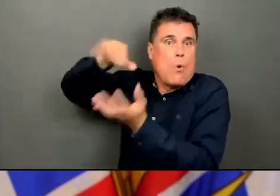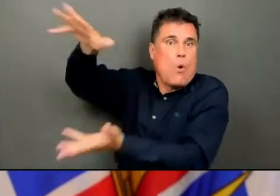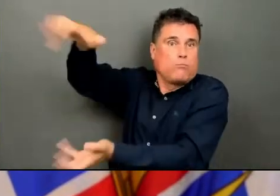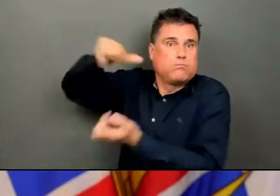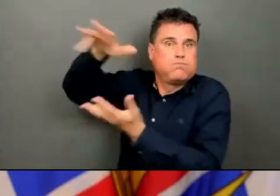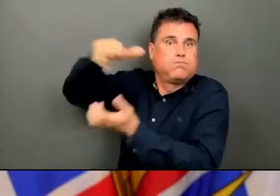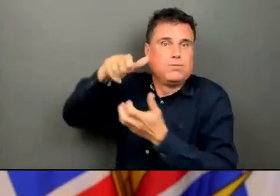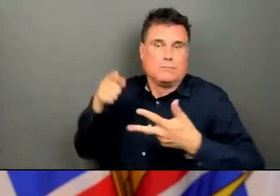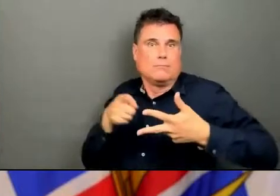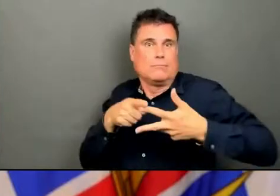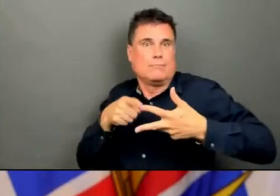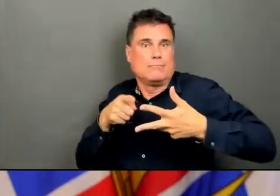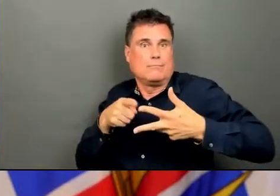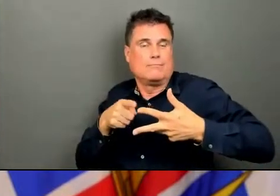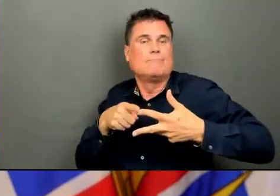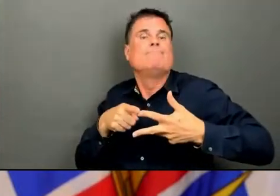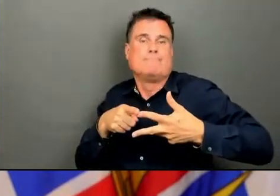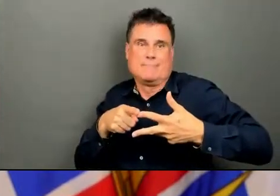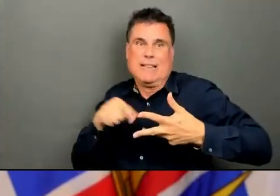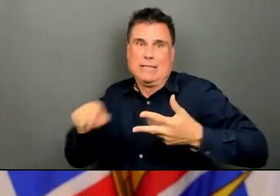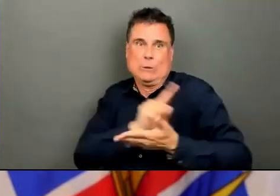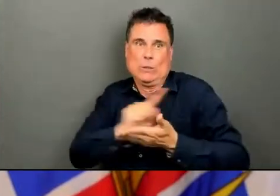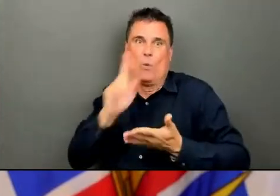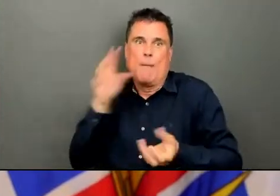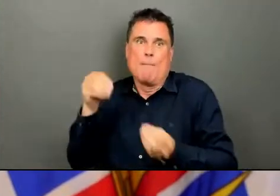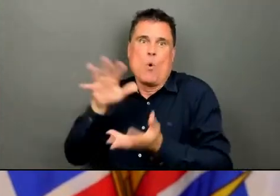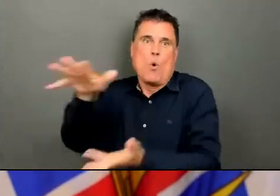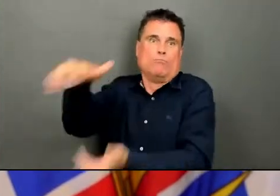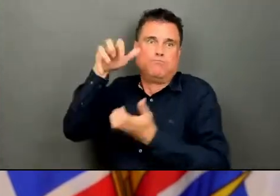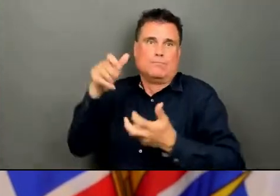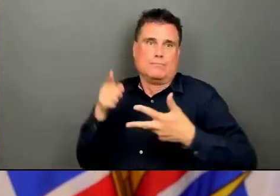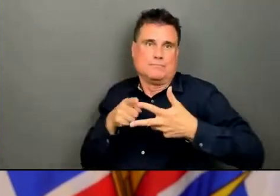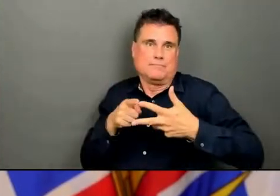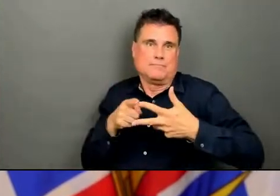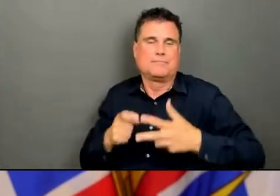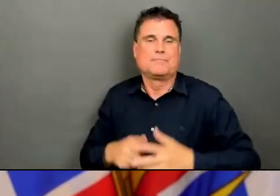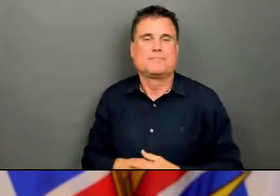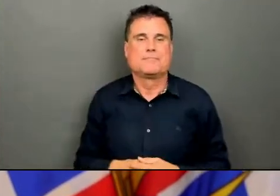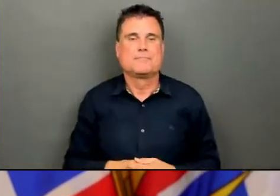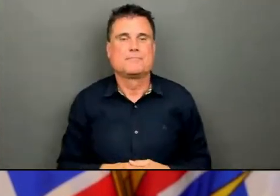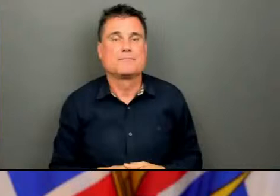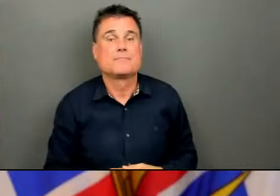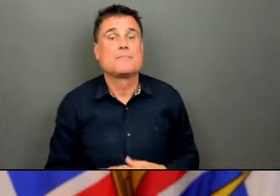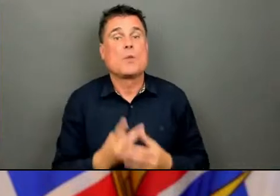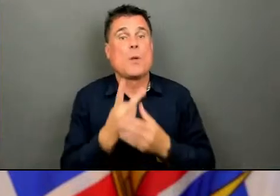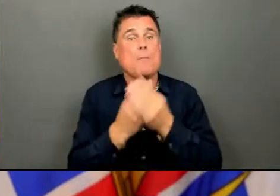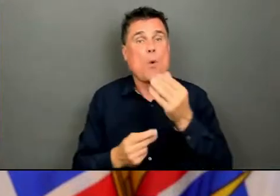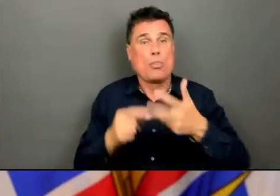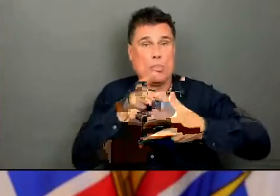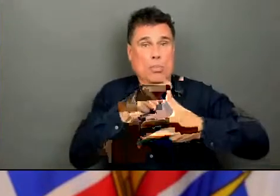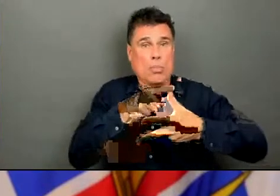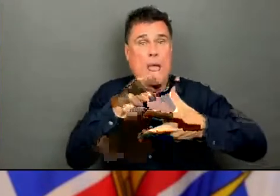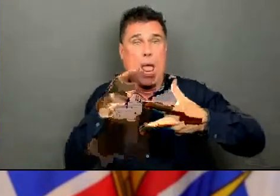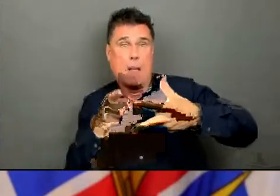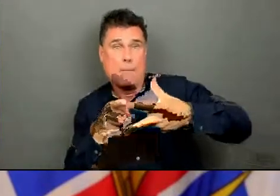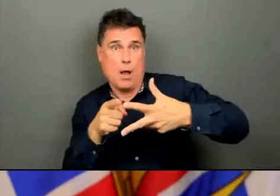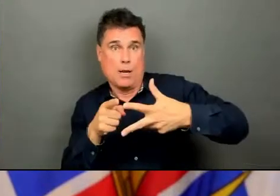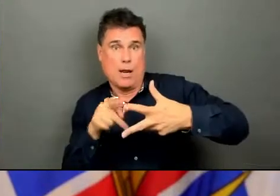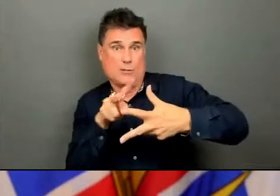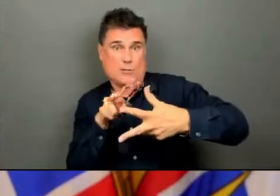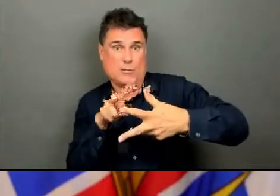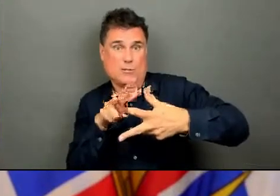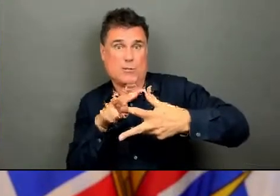this week. So that is good news. And we know that both the mRNA vaccines that we have, Moderna and Pfizer, are